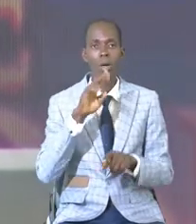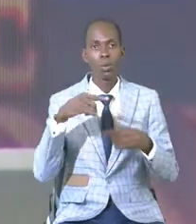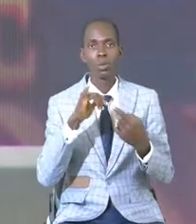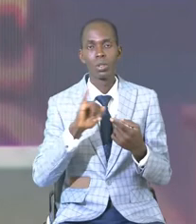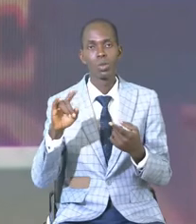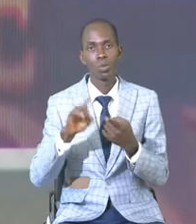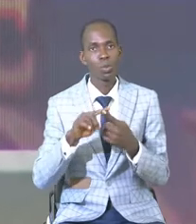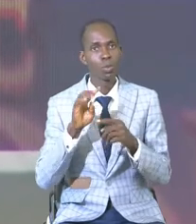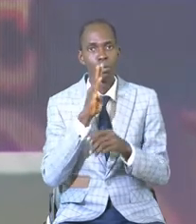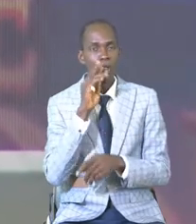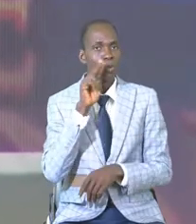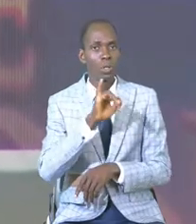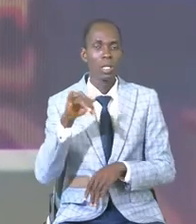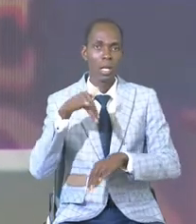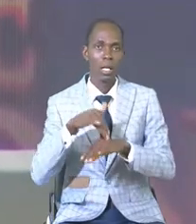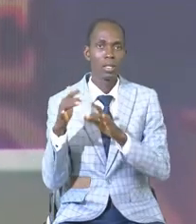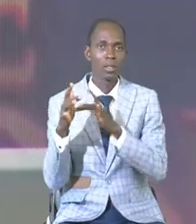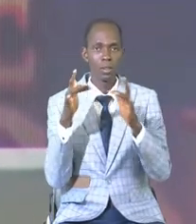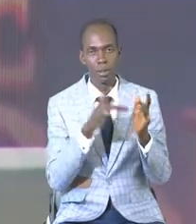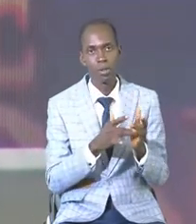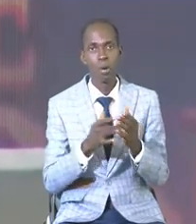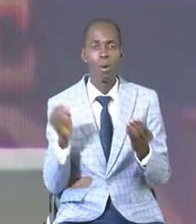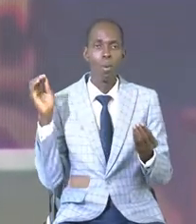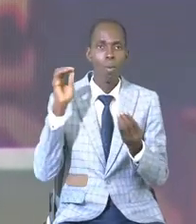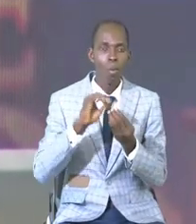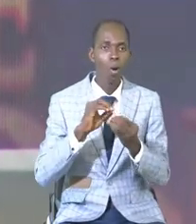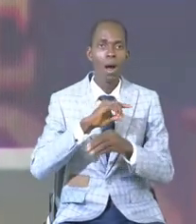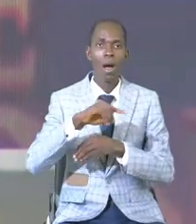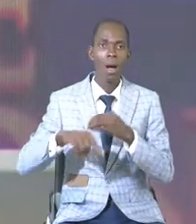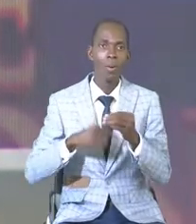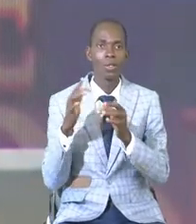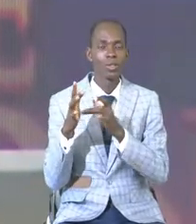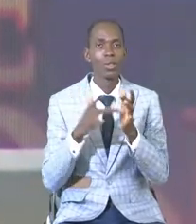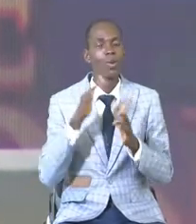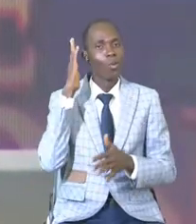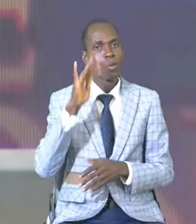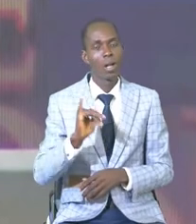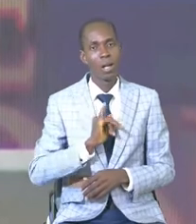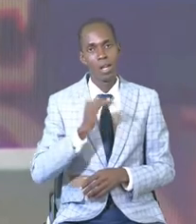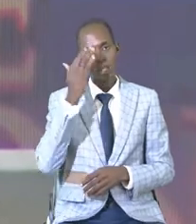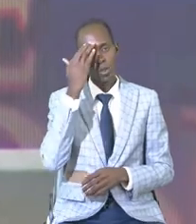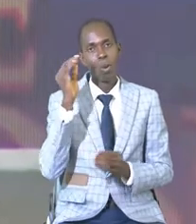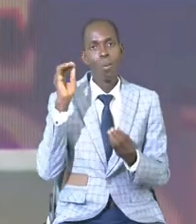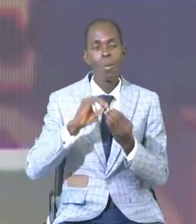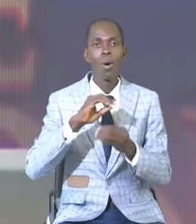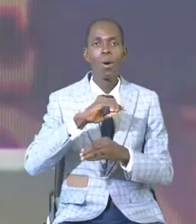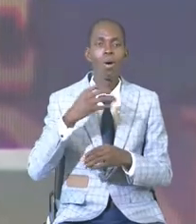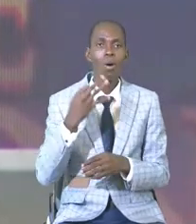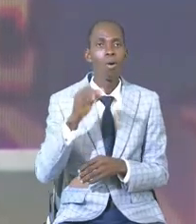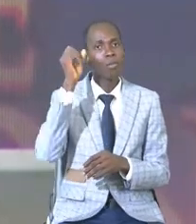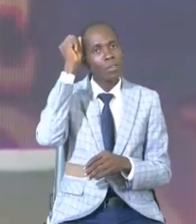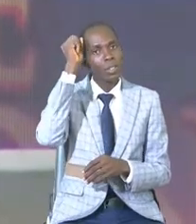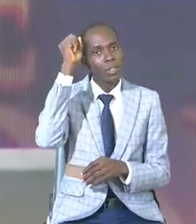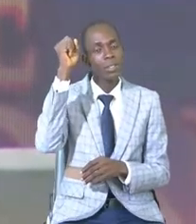at Jesus. More about Jesus, what I know, and more of his grace